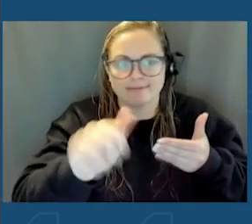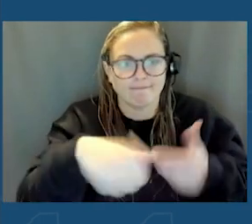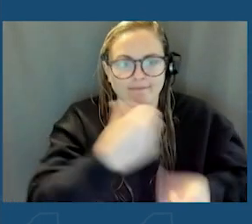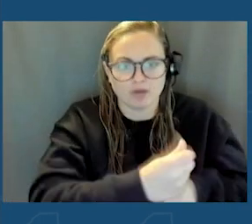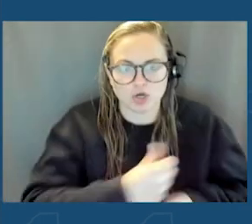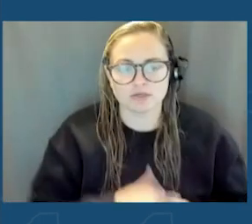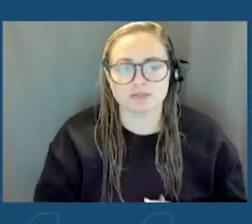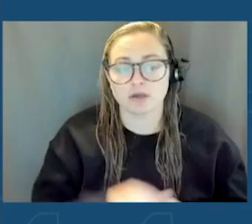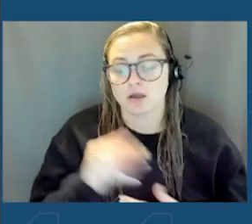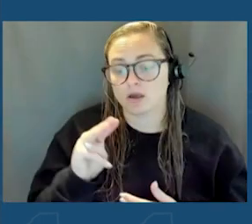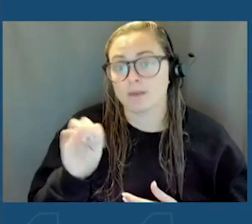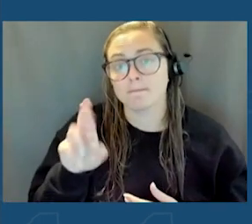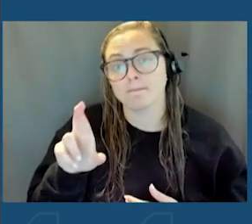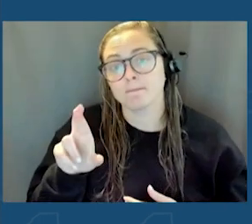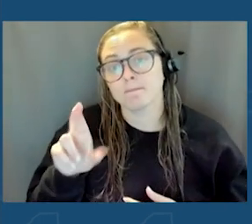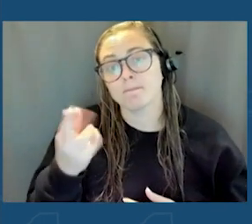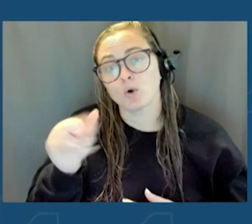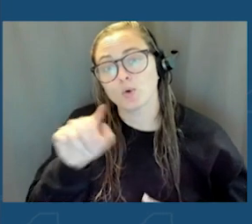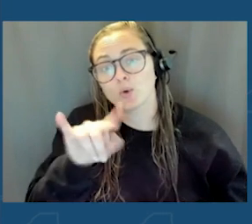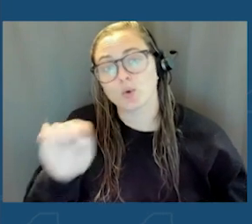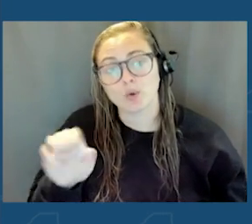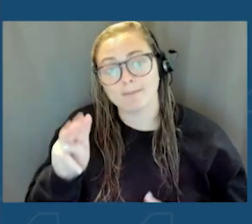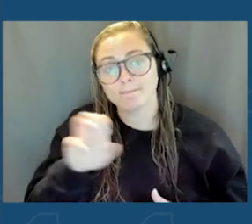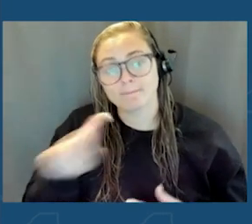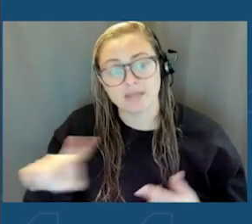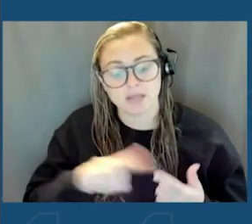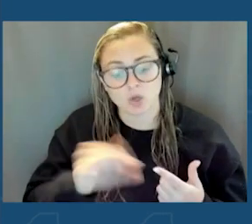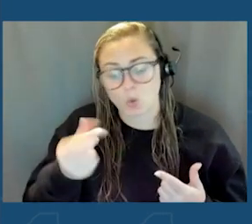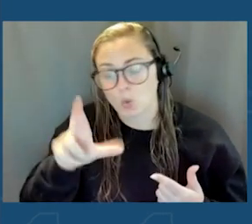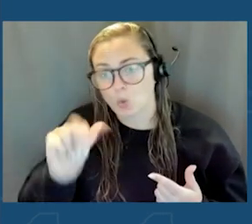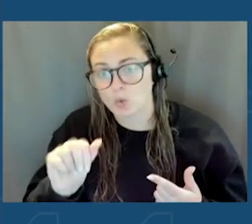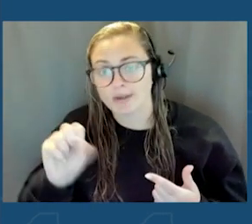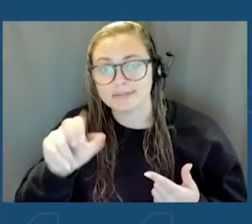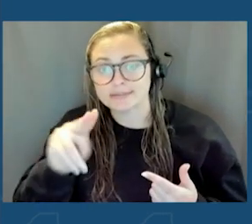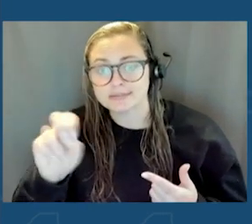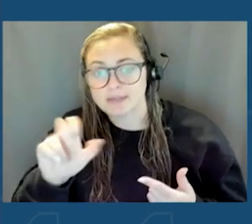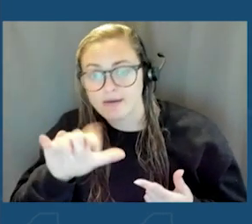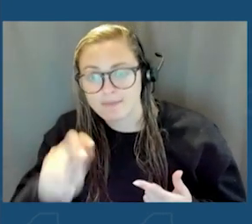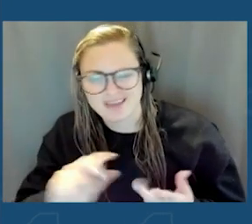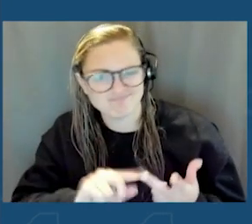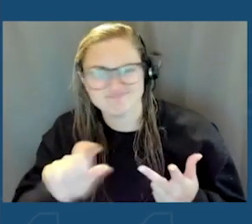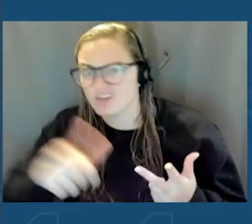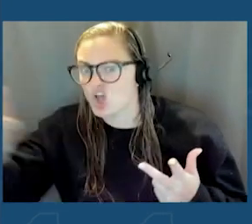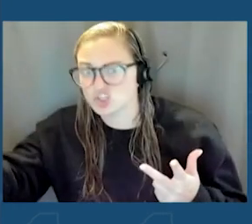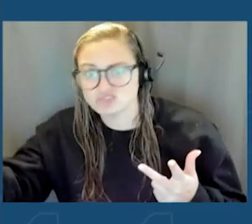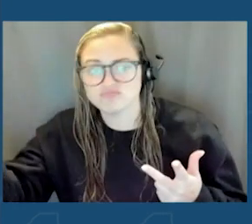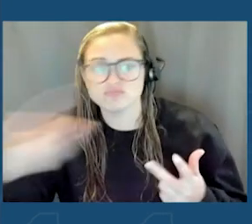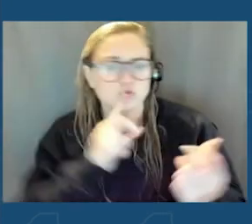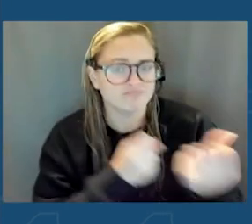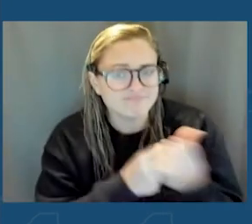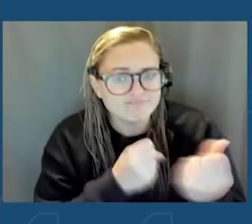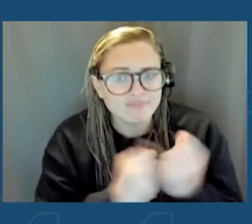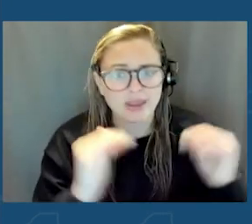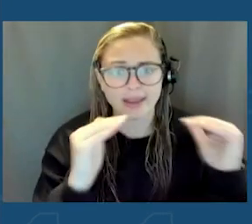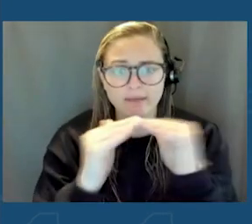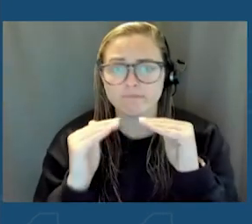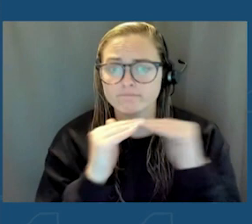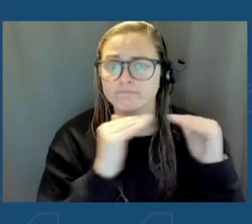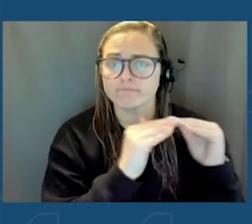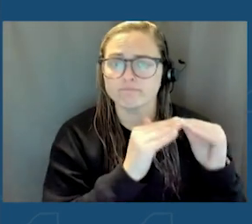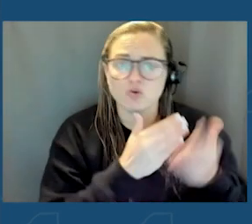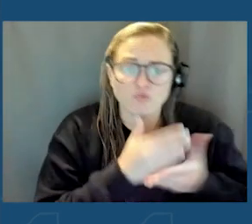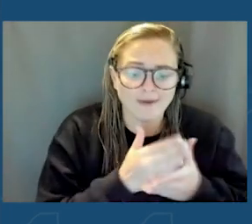Mead, Betty Friedan, and Gloria Steinem, among others, to advocate for equal treatment, rights, and access for